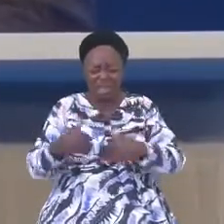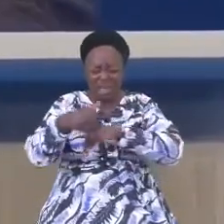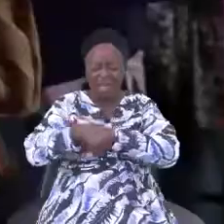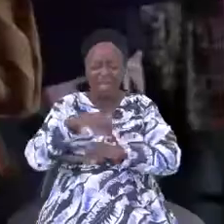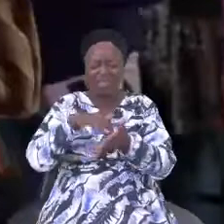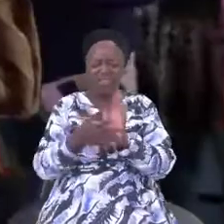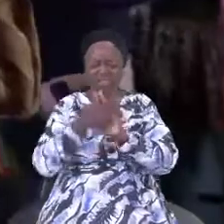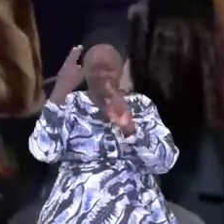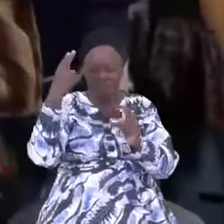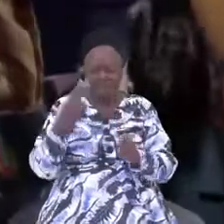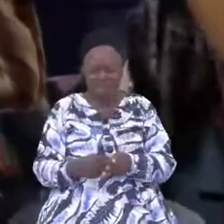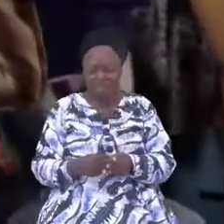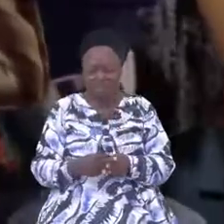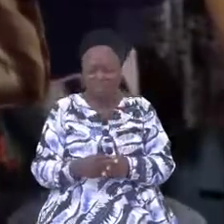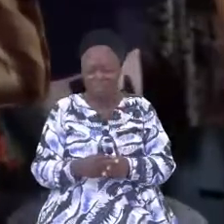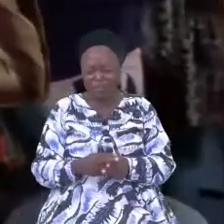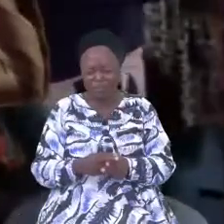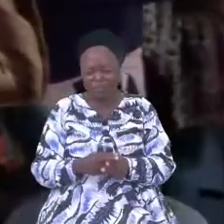Jesus' name.